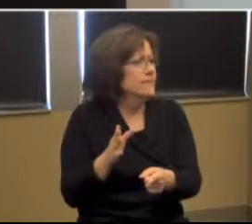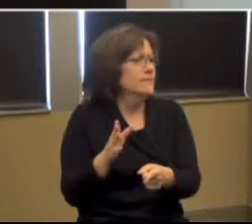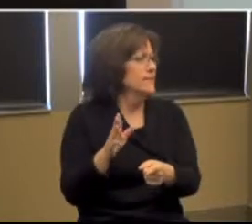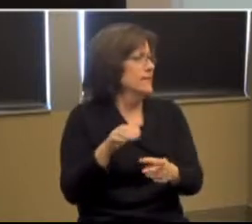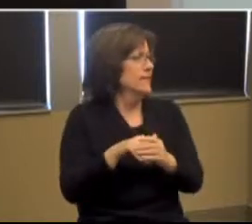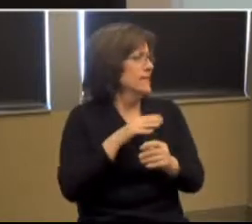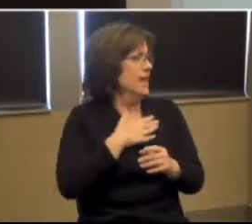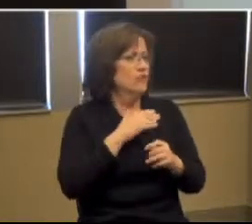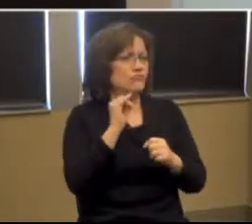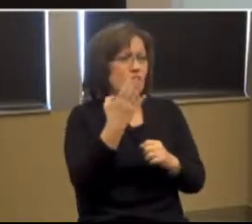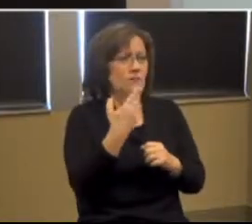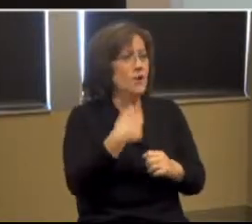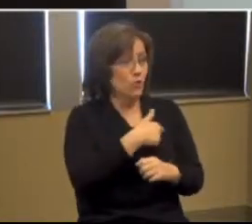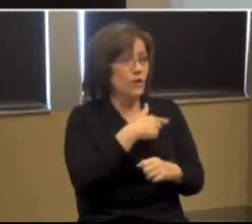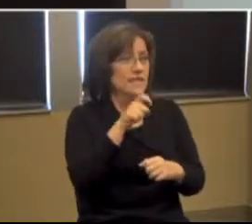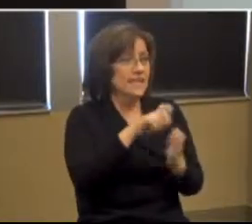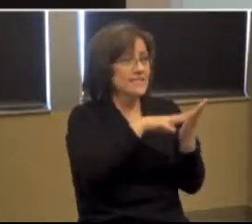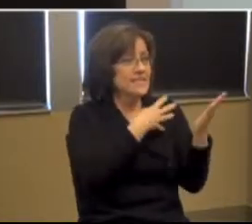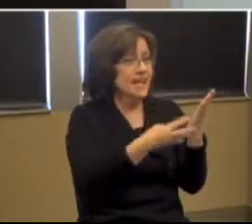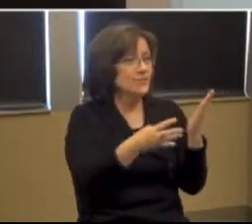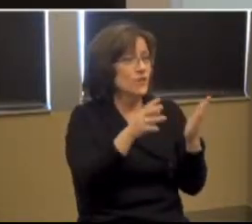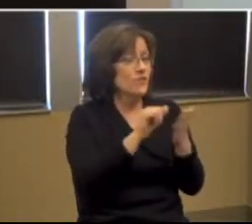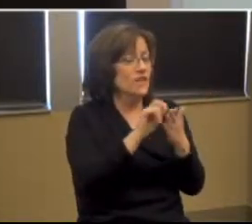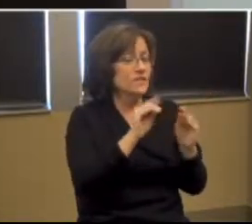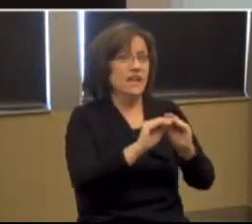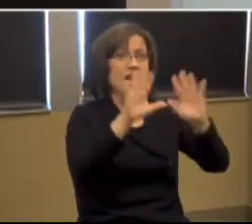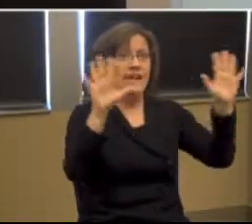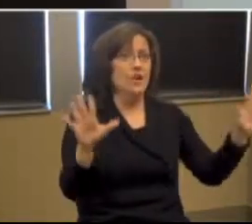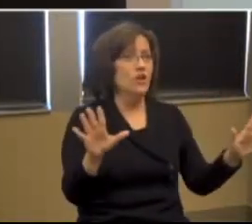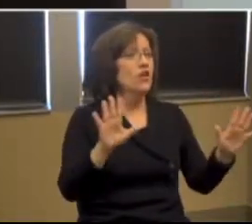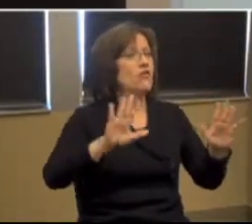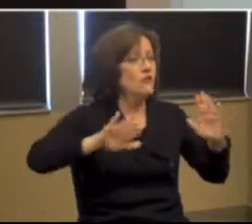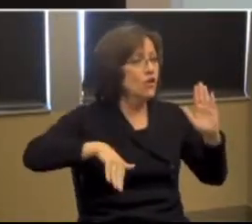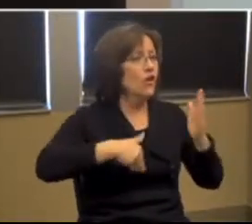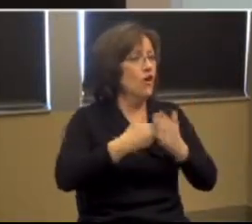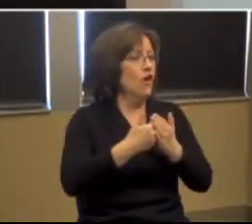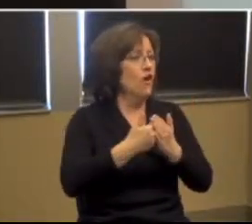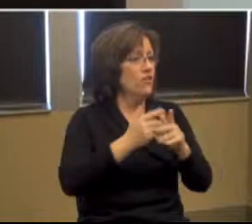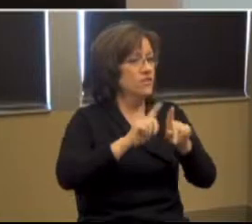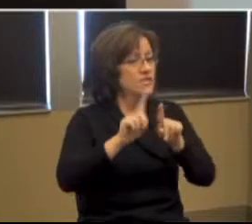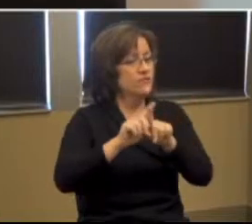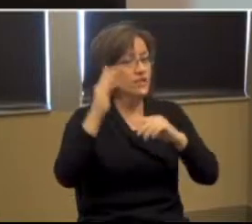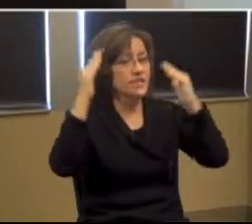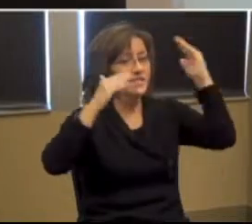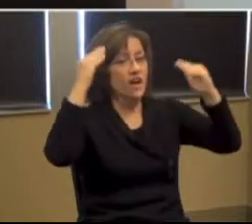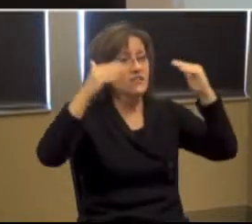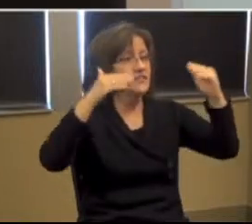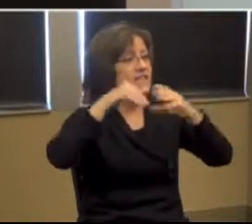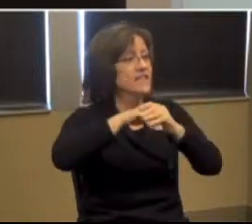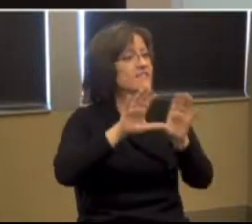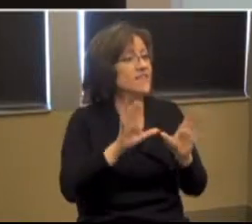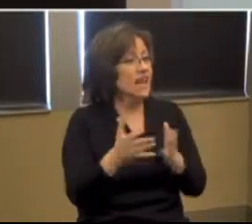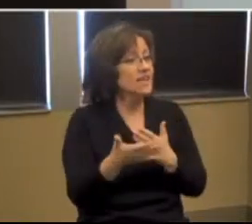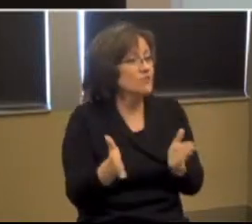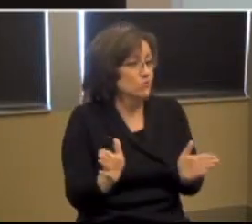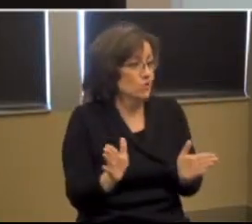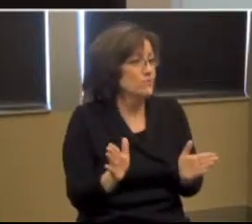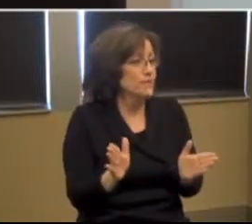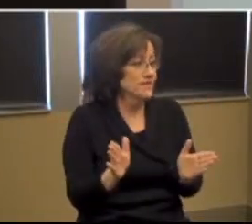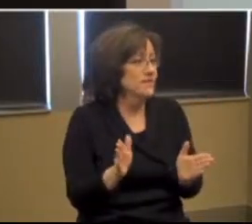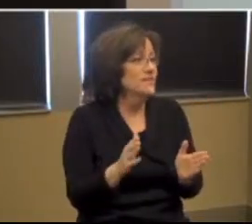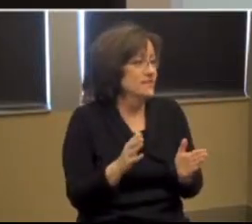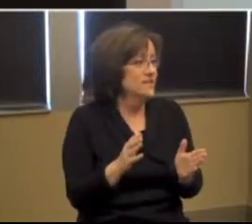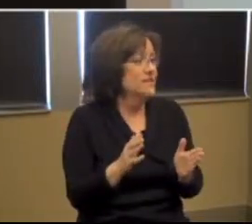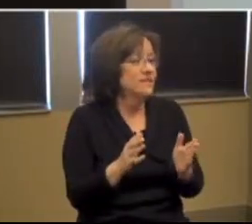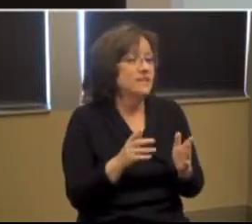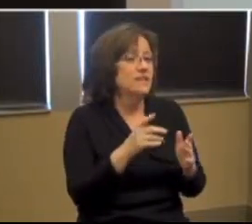our jobs, we need schedules that are very clear for all of the different adults who are walking in and out of our classrooms.